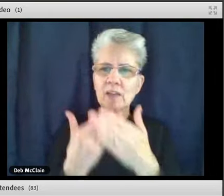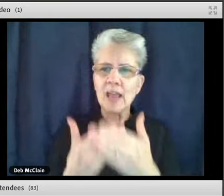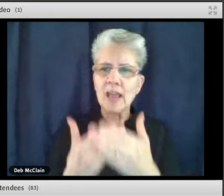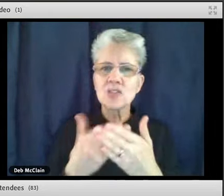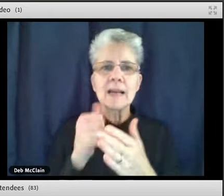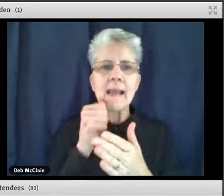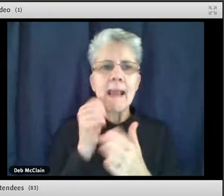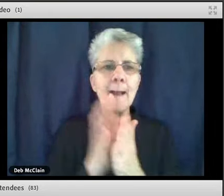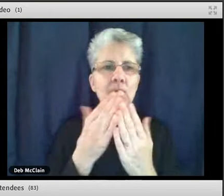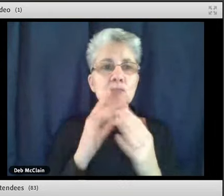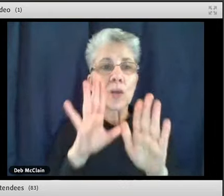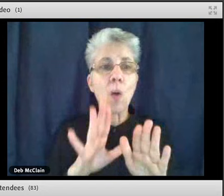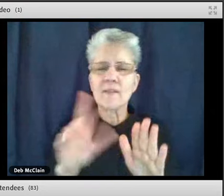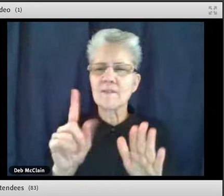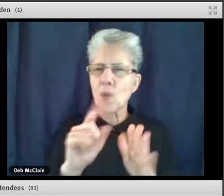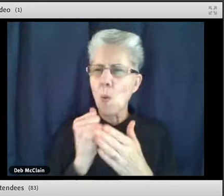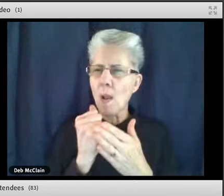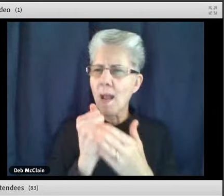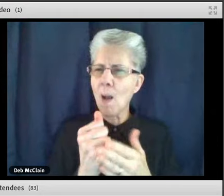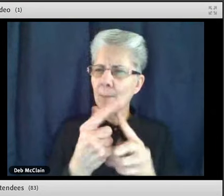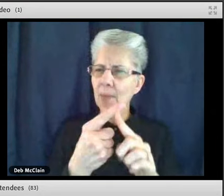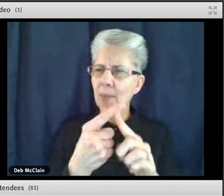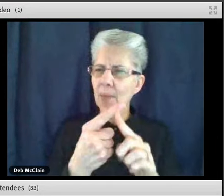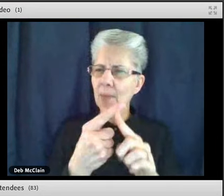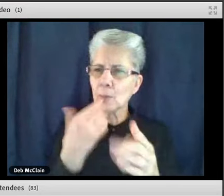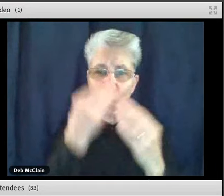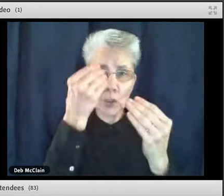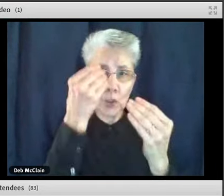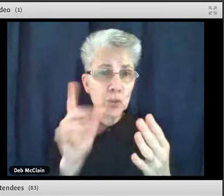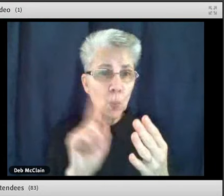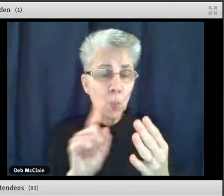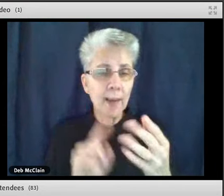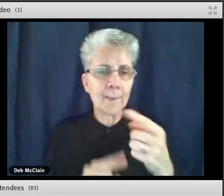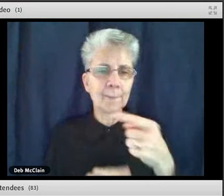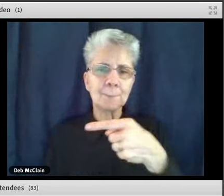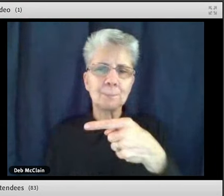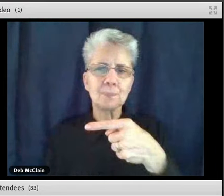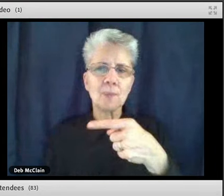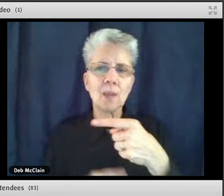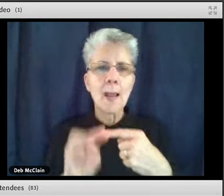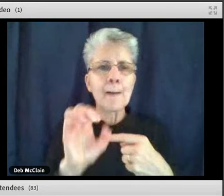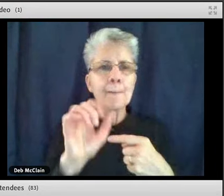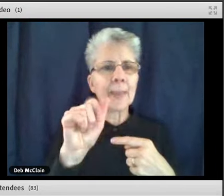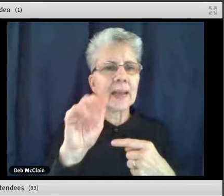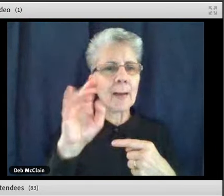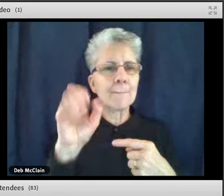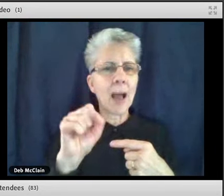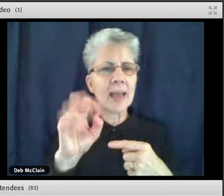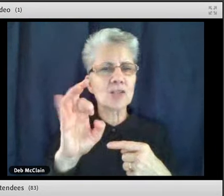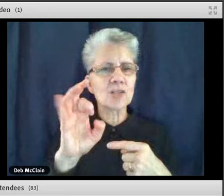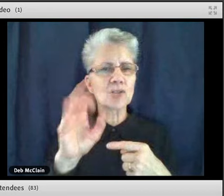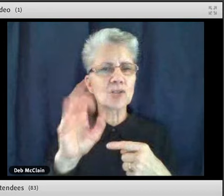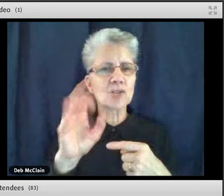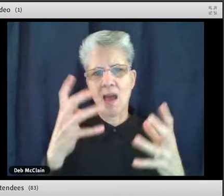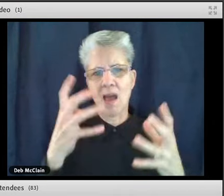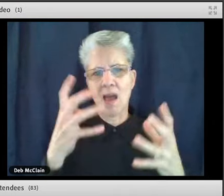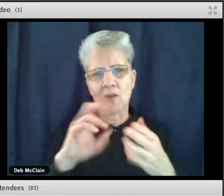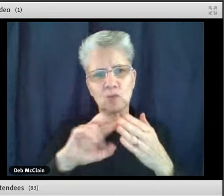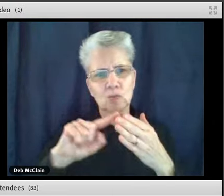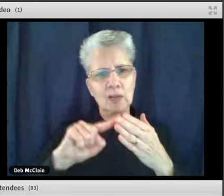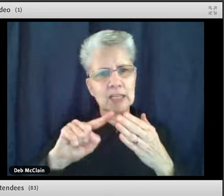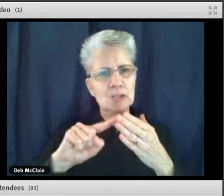but there's also a few things in the bottom. And so when I look at the news, these are places I go to. Washington Post and New York